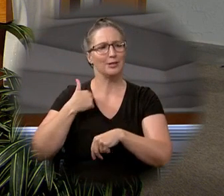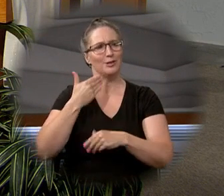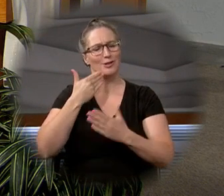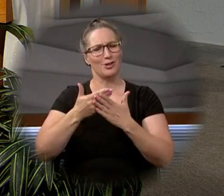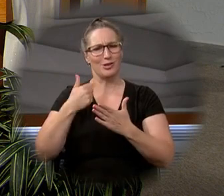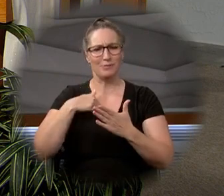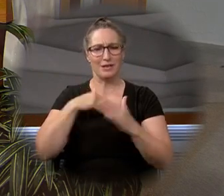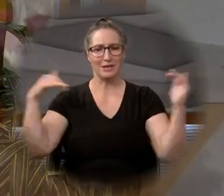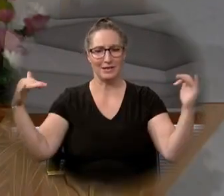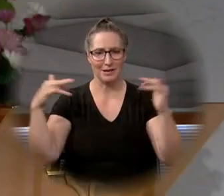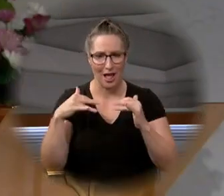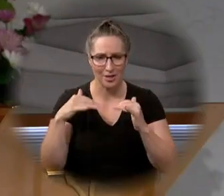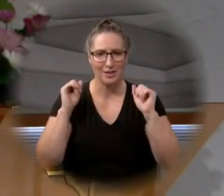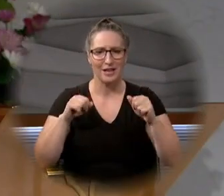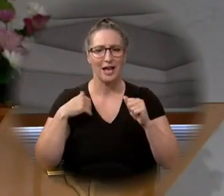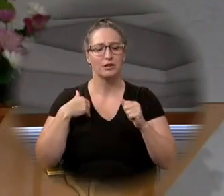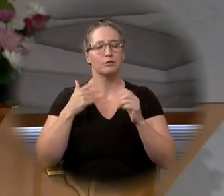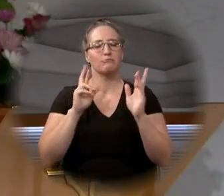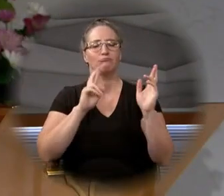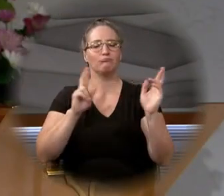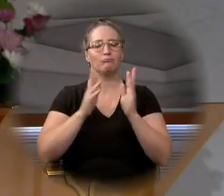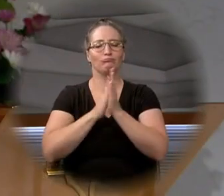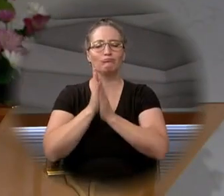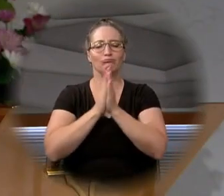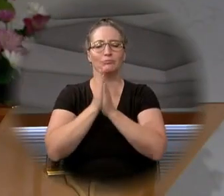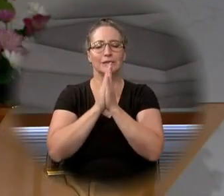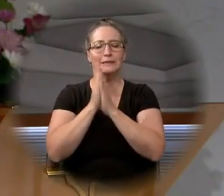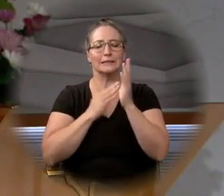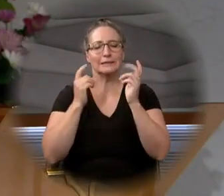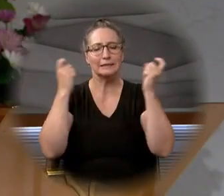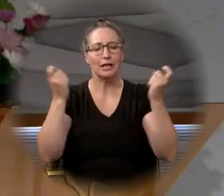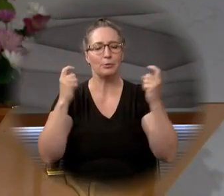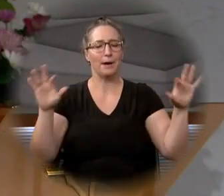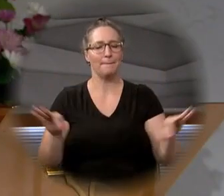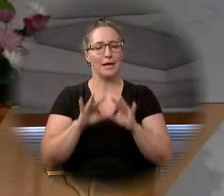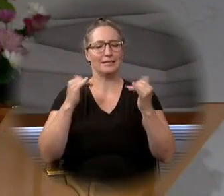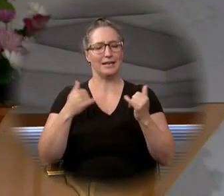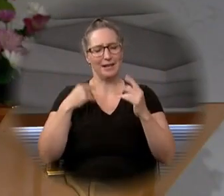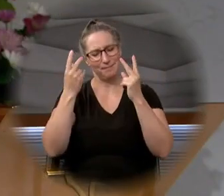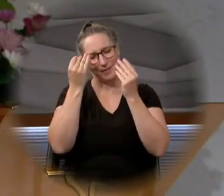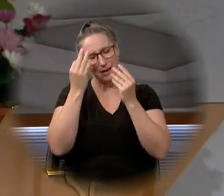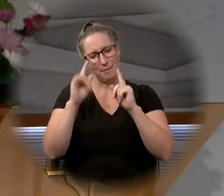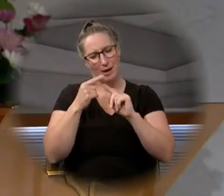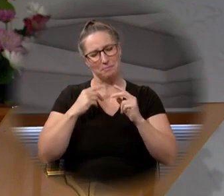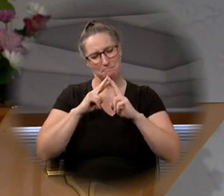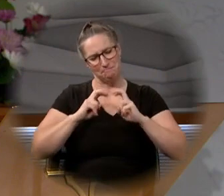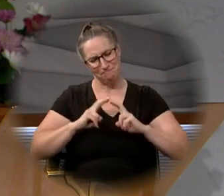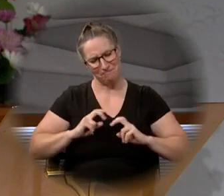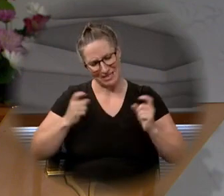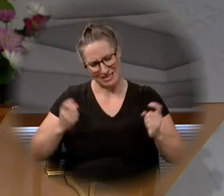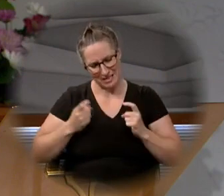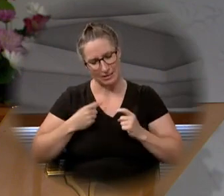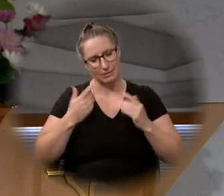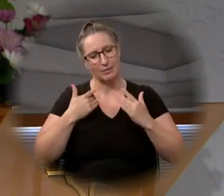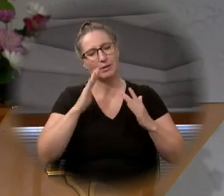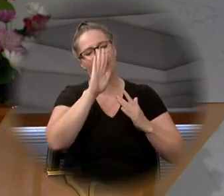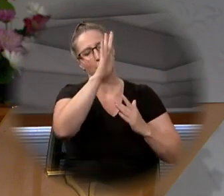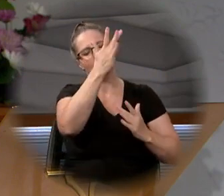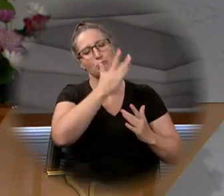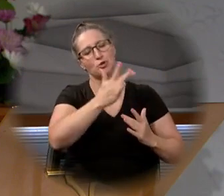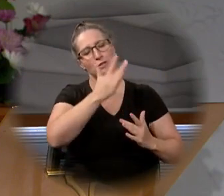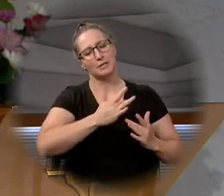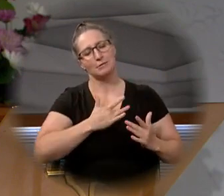gather, and as always, we prepare to celebrate our Mass. Mindful of our sins, let's open our hearts to God's divine mercy.